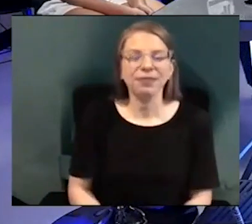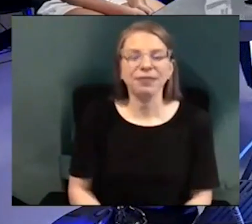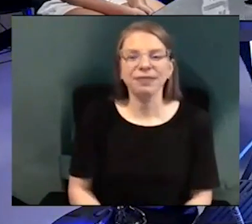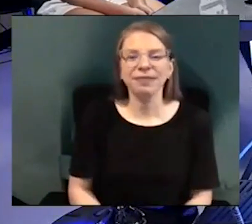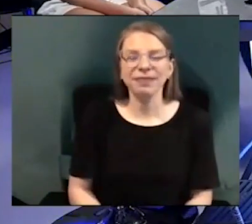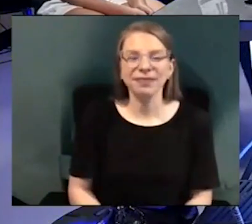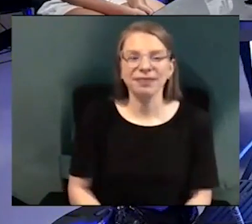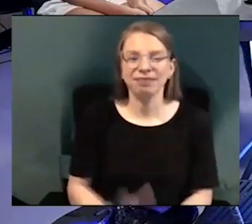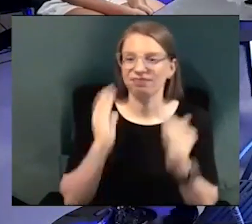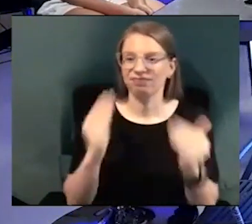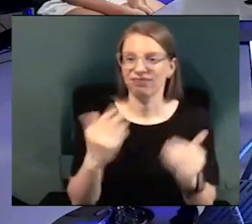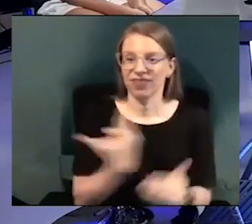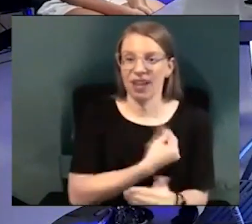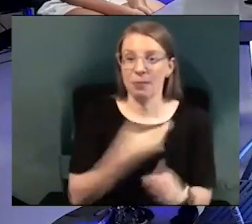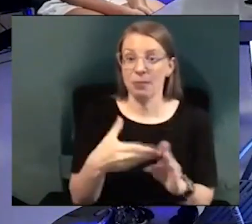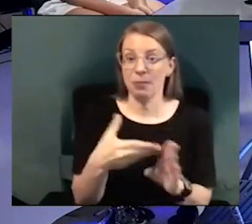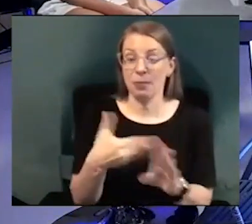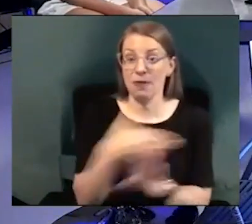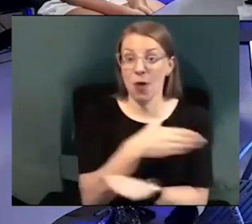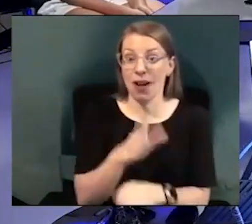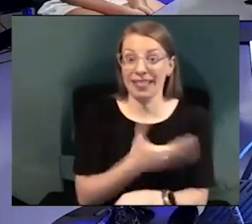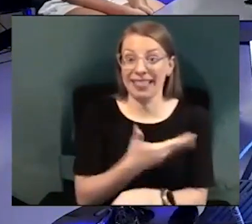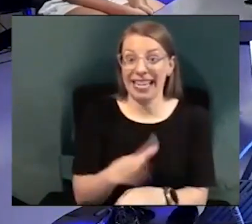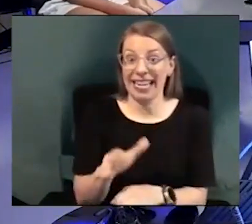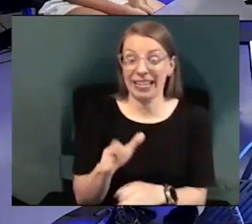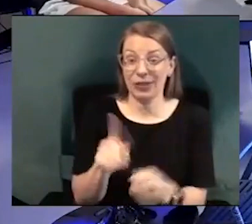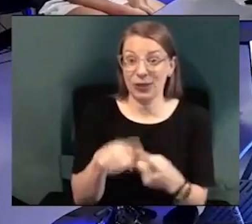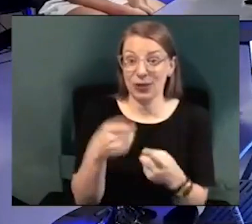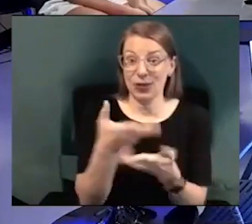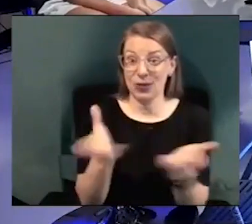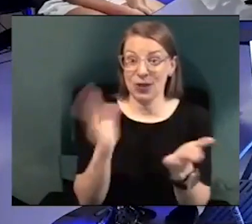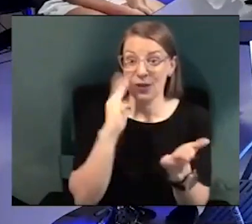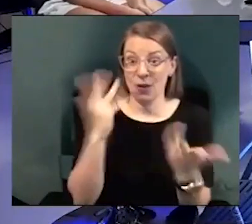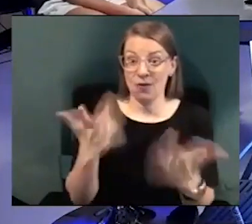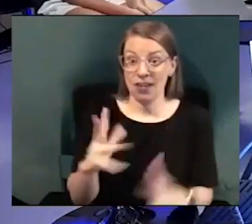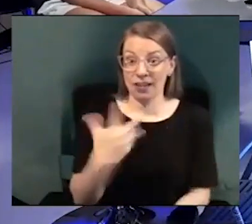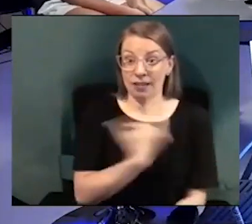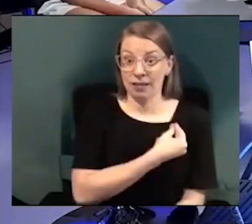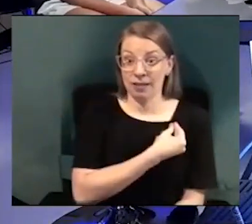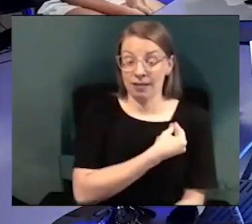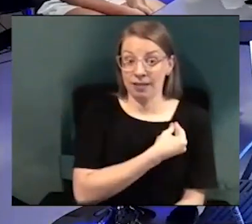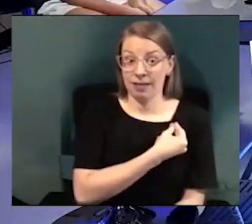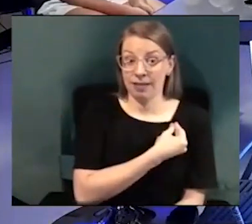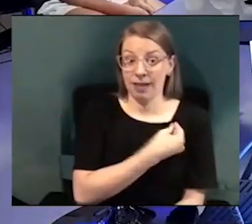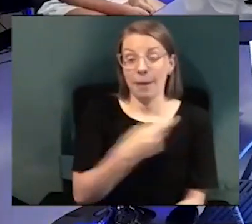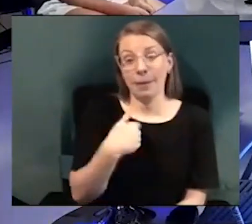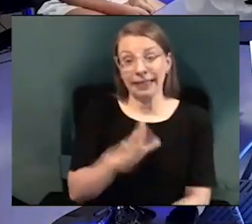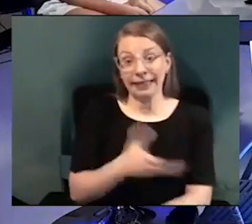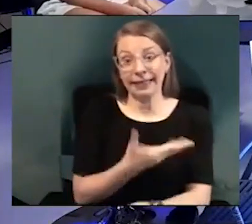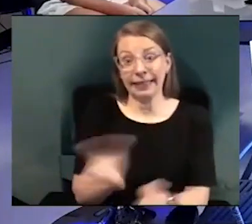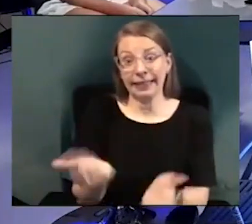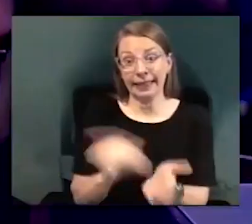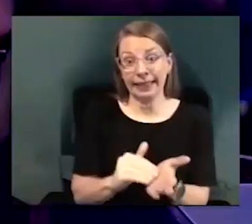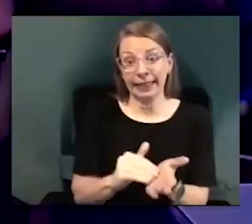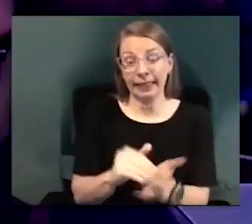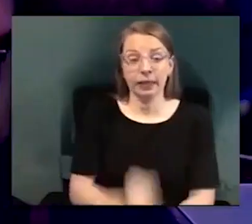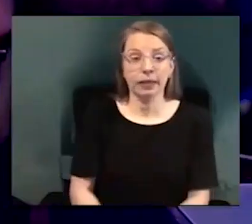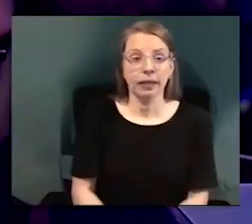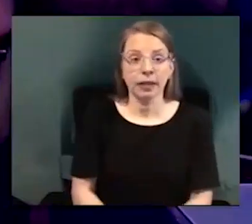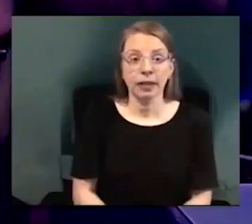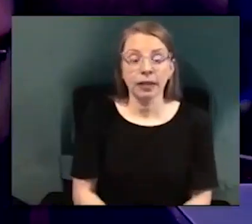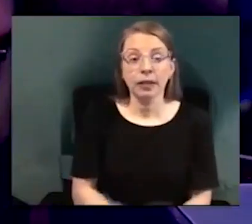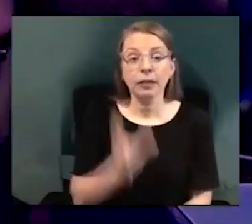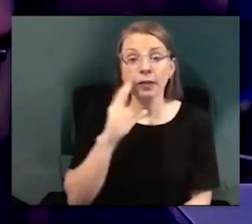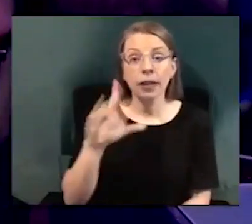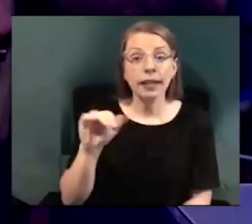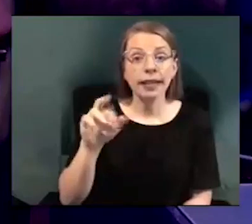I sing to you, okay? All right. Because you know that's coming, right? You knew the shot was coming, but you also knew a little rendition of Sweet Caroline's coming. And I should say that, Caroline also has